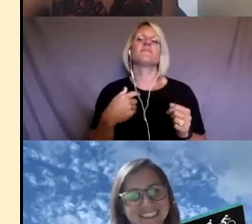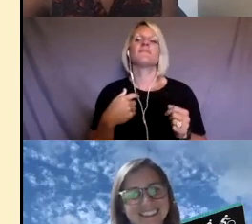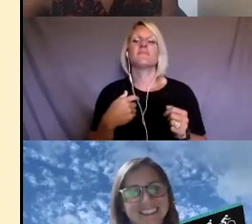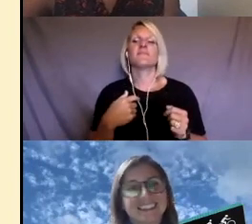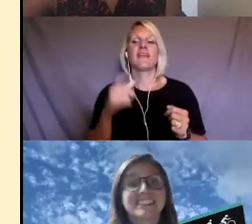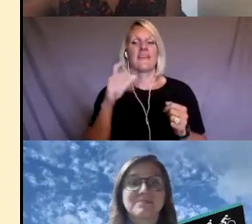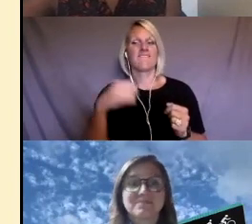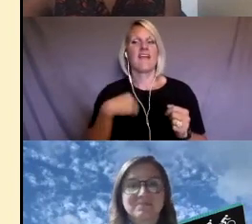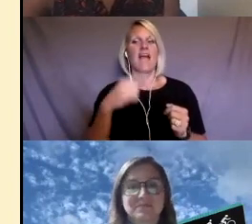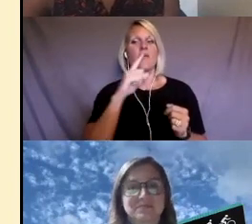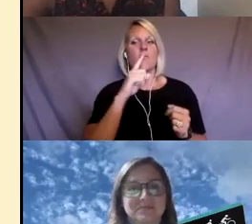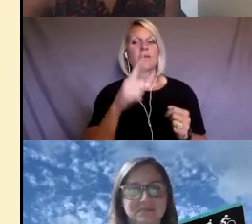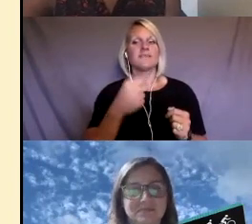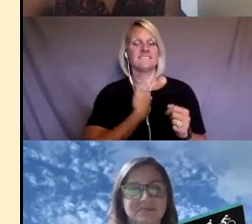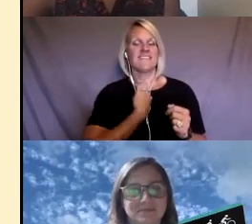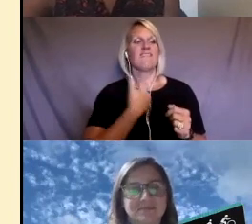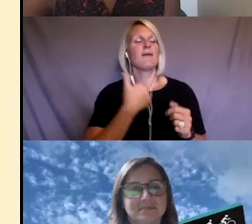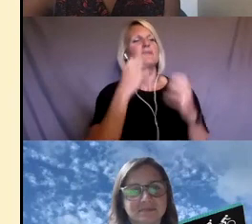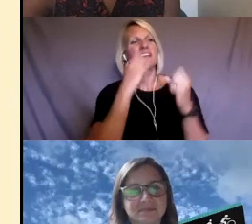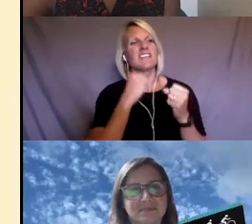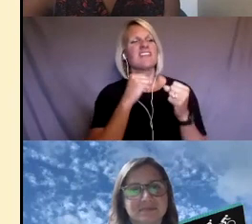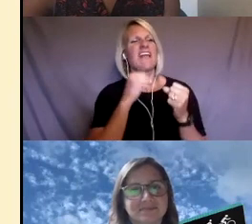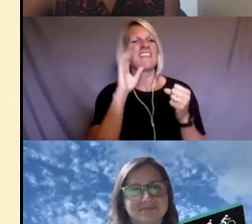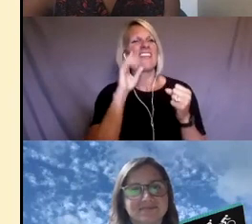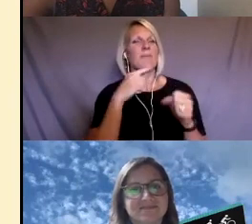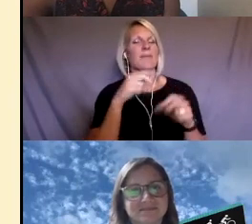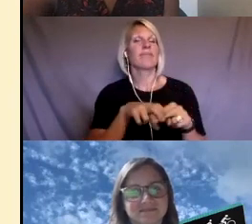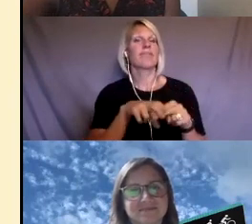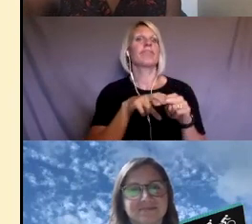bit, but I think mine is